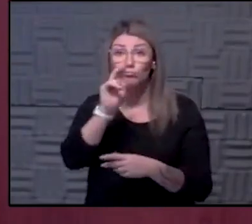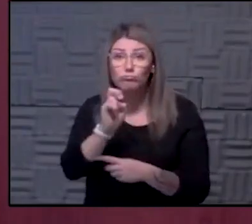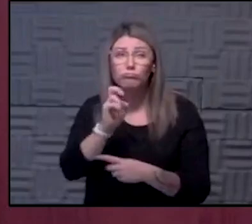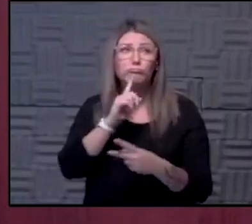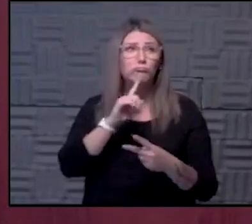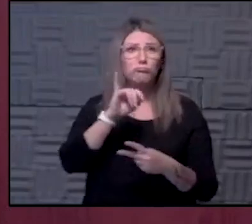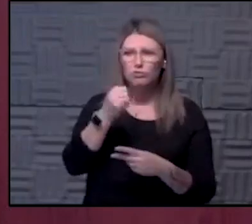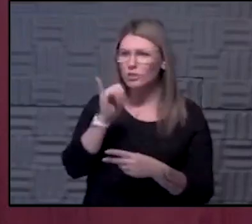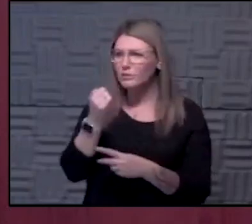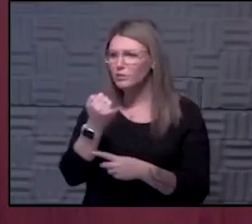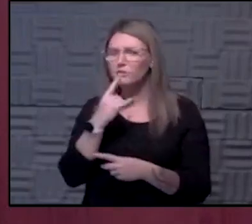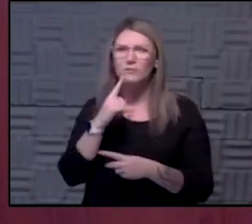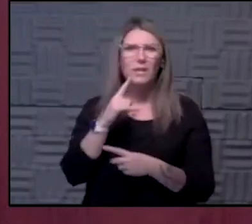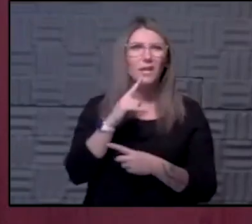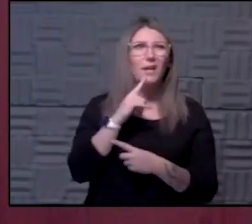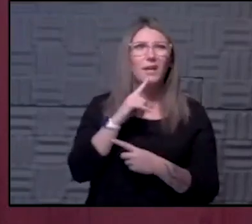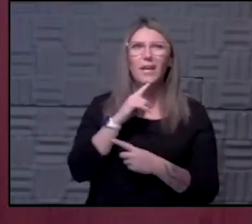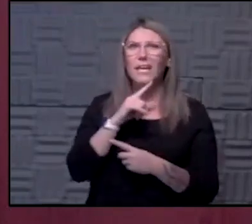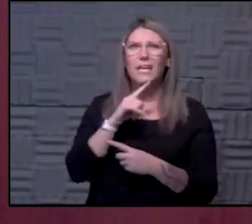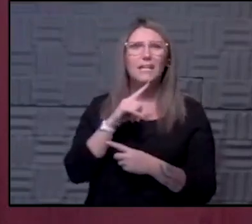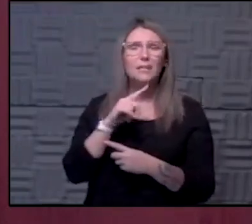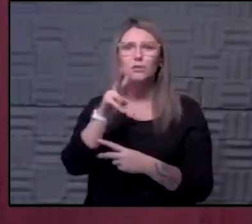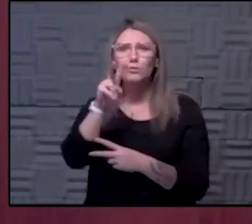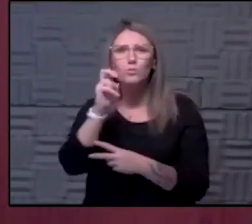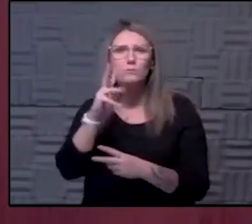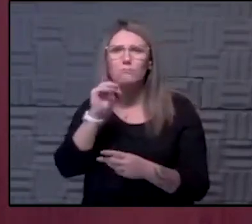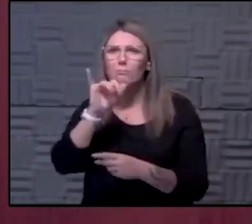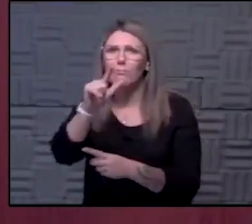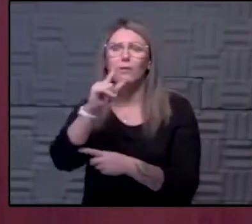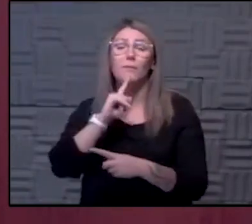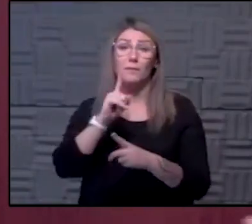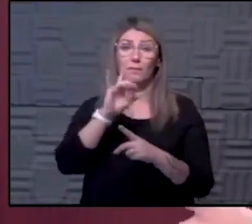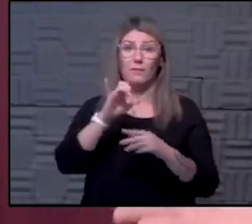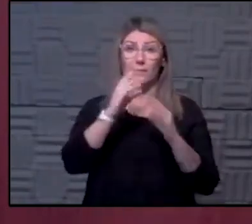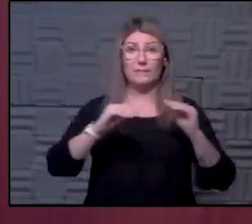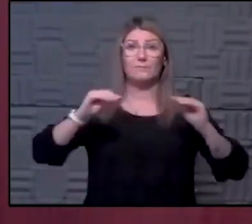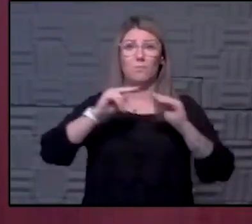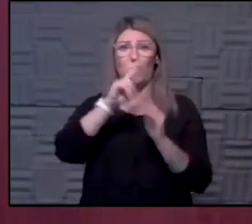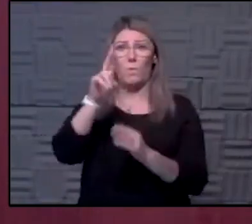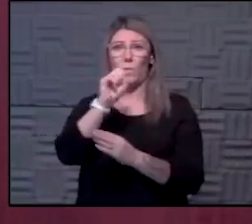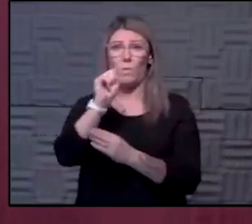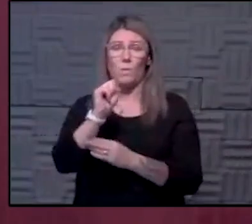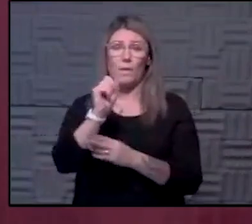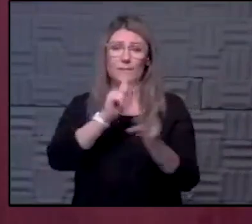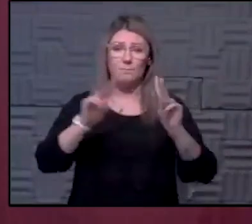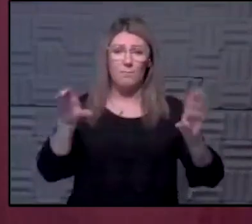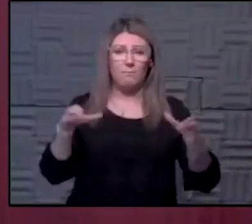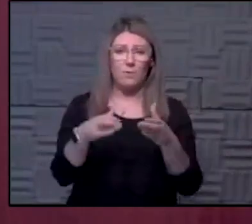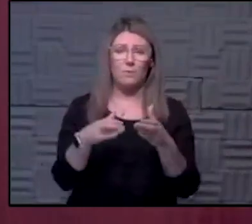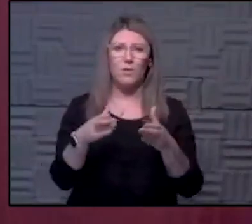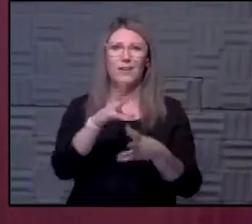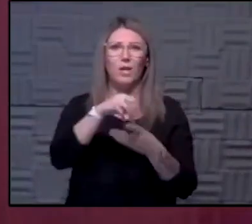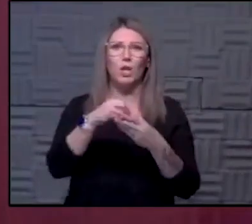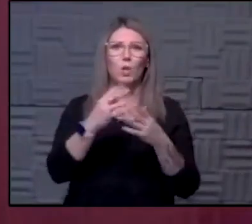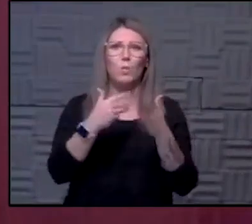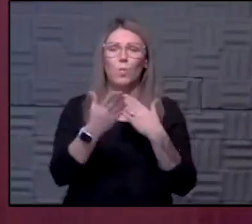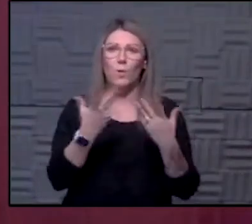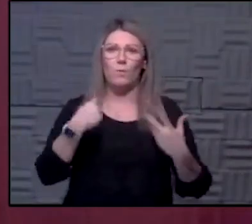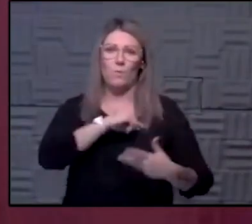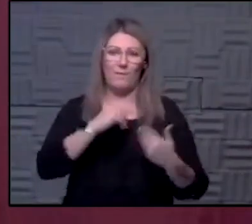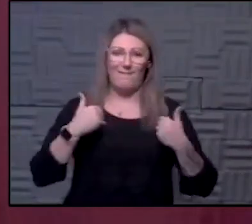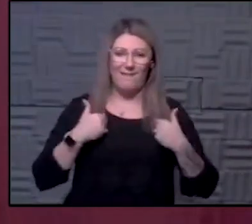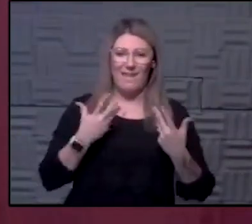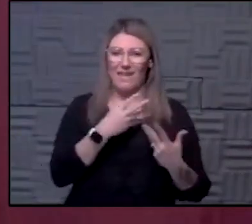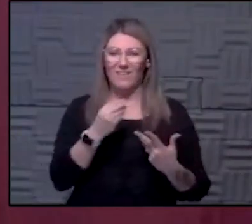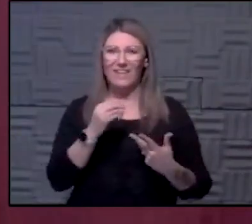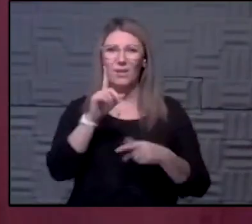gives us 400 to 500 million doses. I mean, that's more than the U.S. population there. We include the ones we already have. So then it's just a question of how